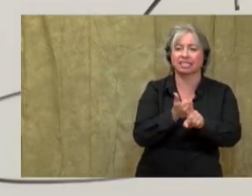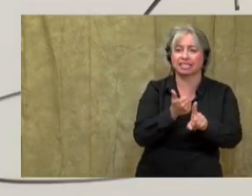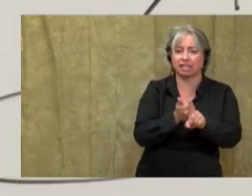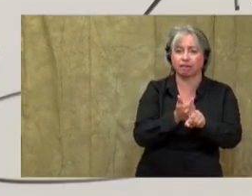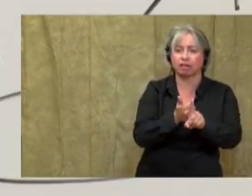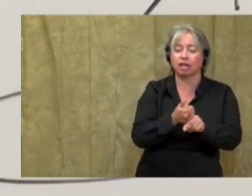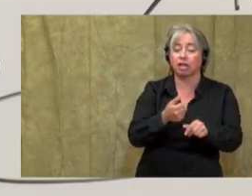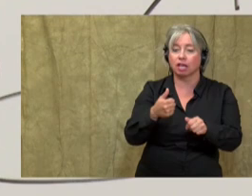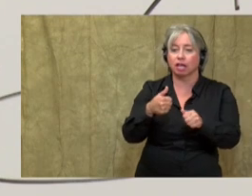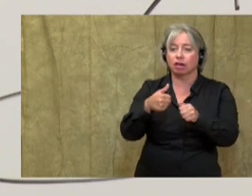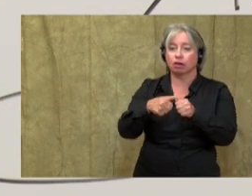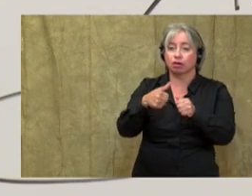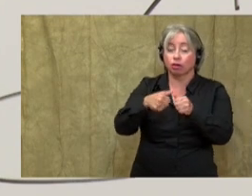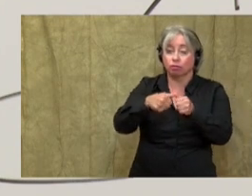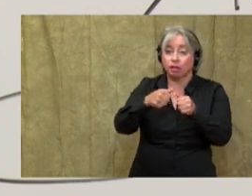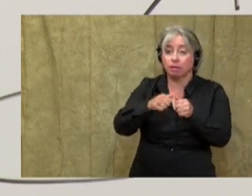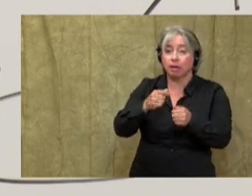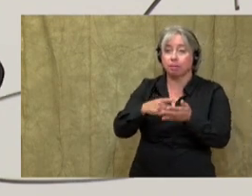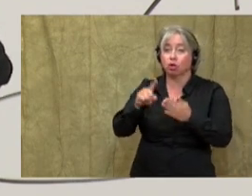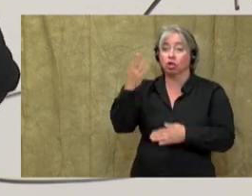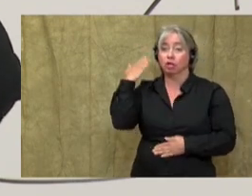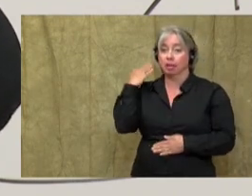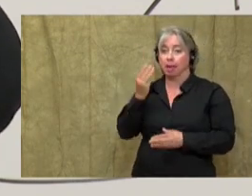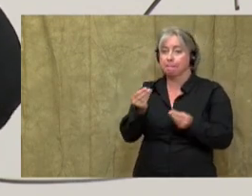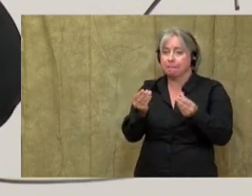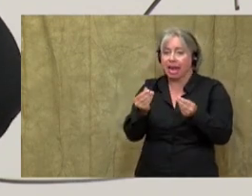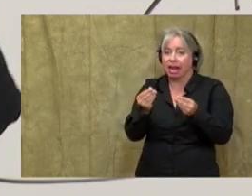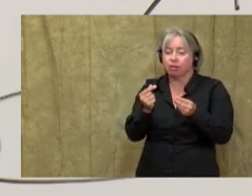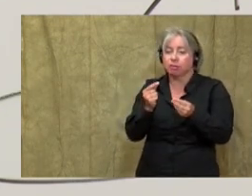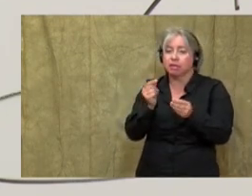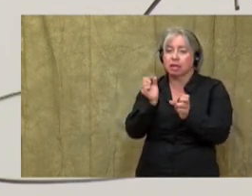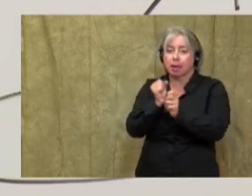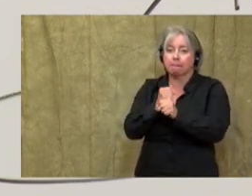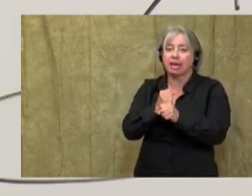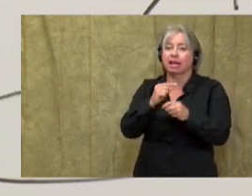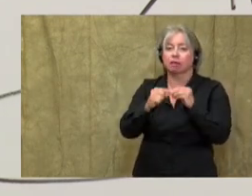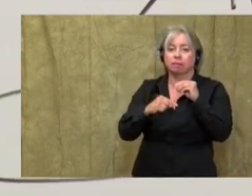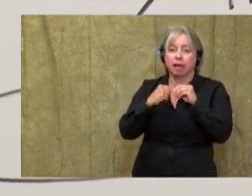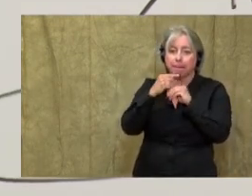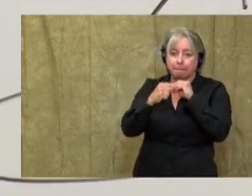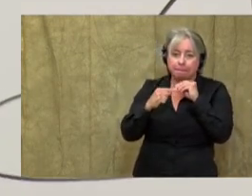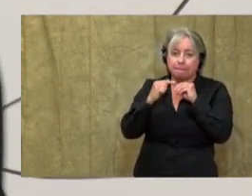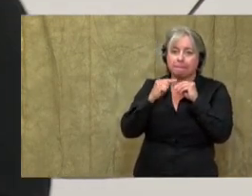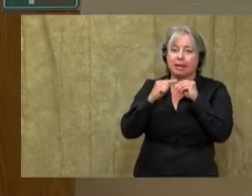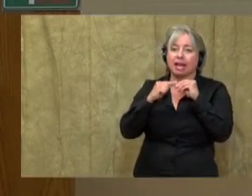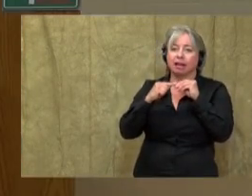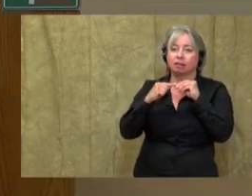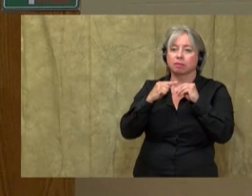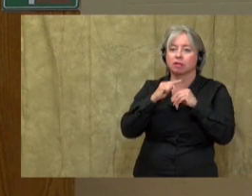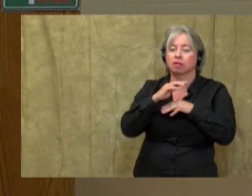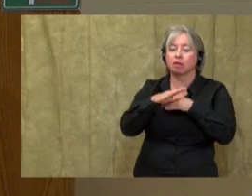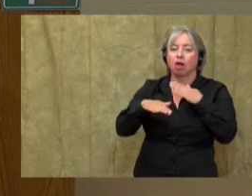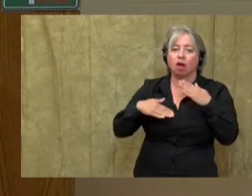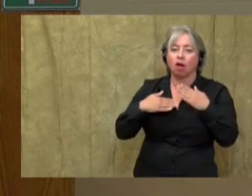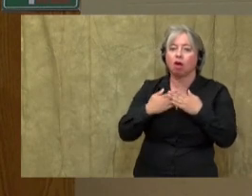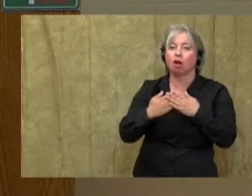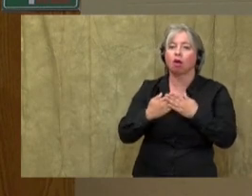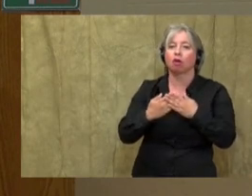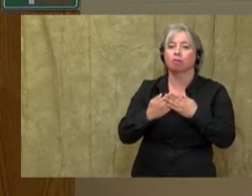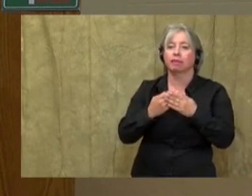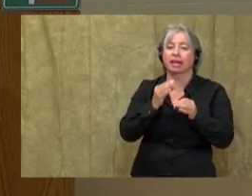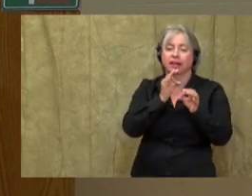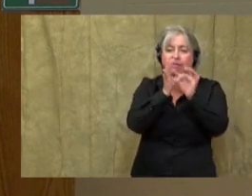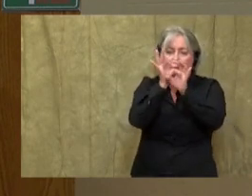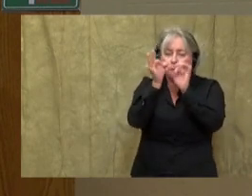recall, remember, matter is made up of atoms. Atoms are molecules. All matter is made up of these